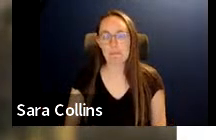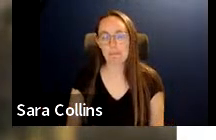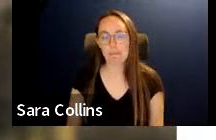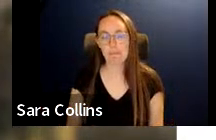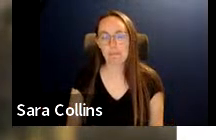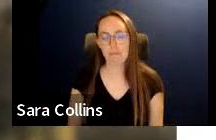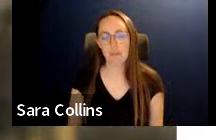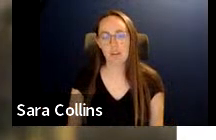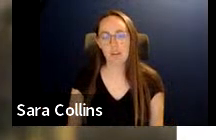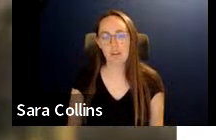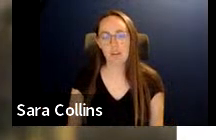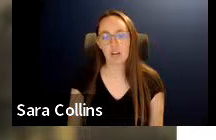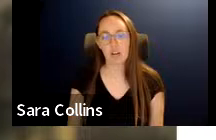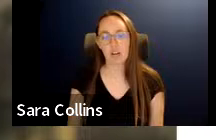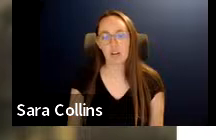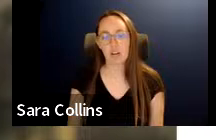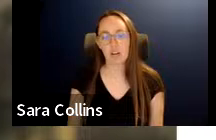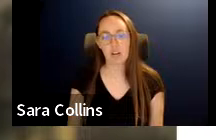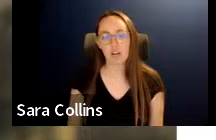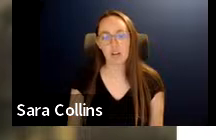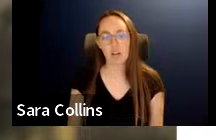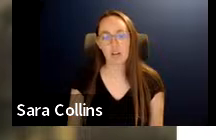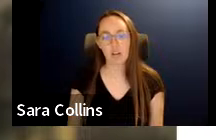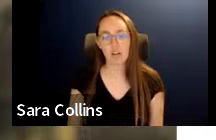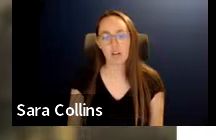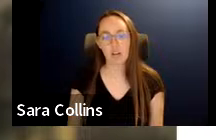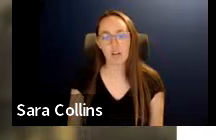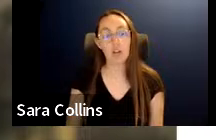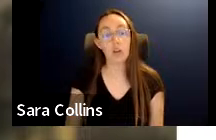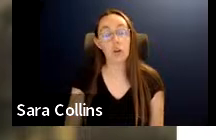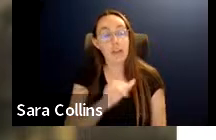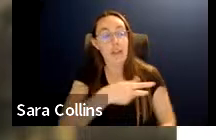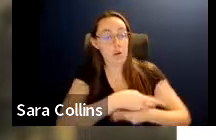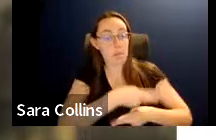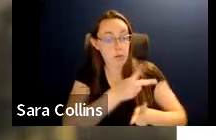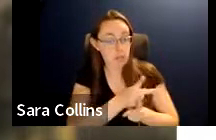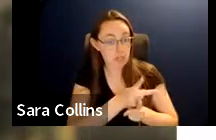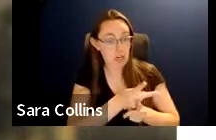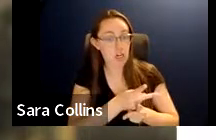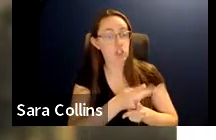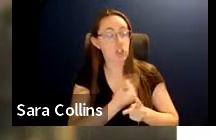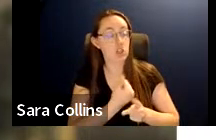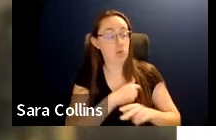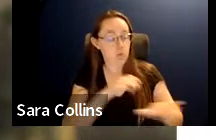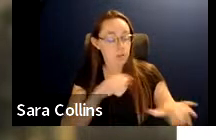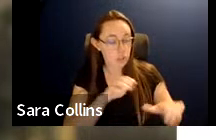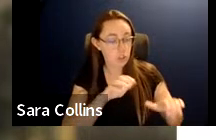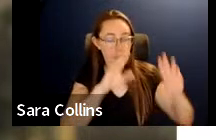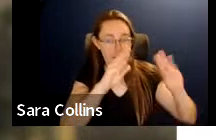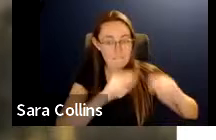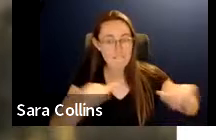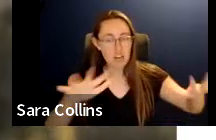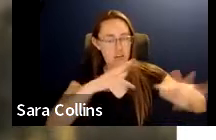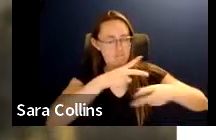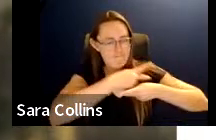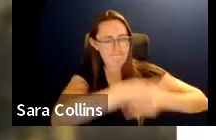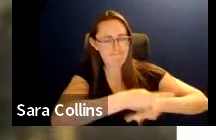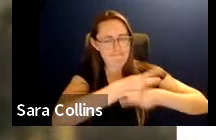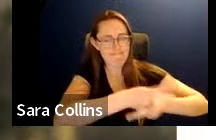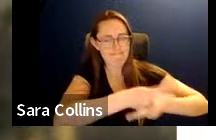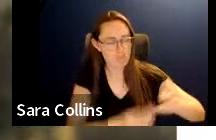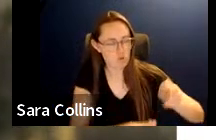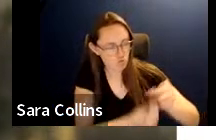be able to take the production that we do on the field, and by production, I mean row